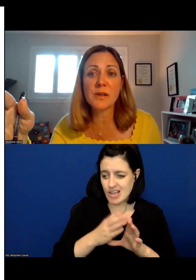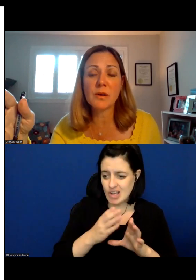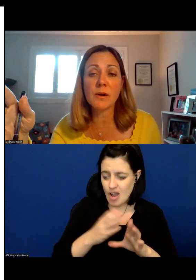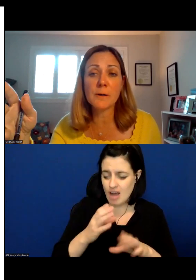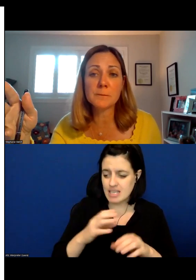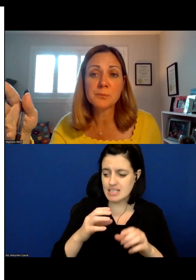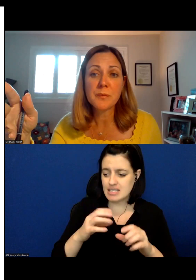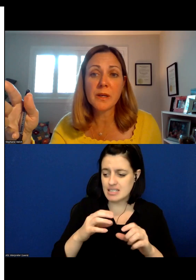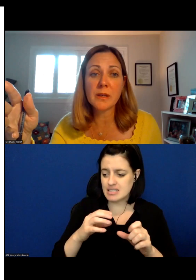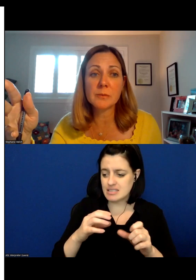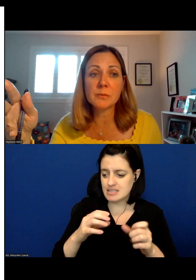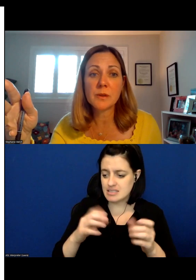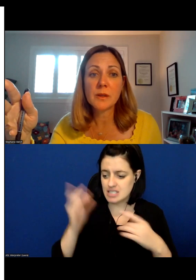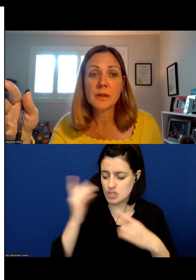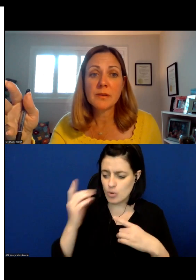know that there are